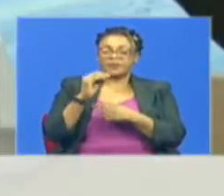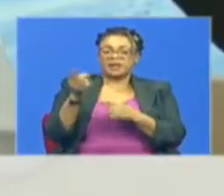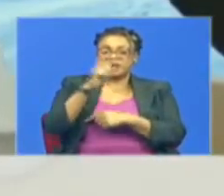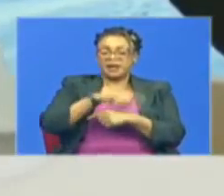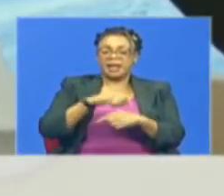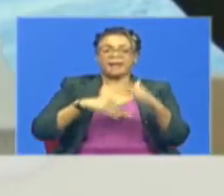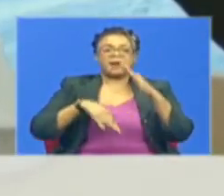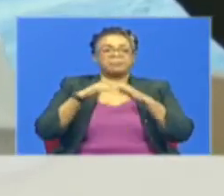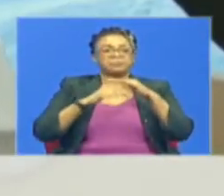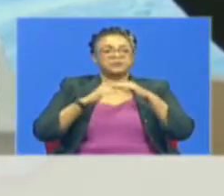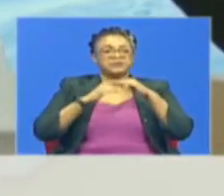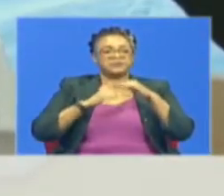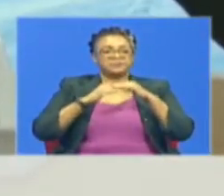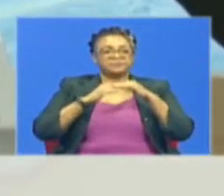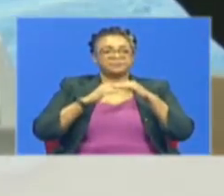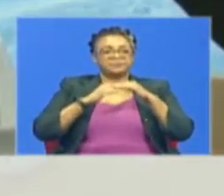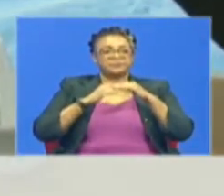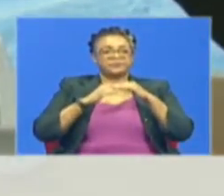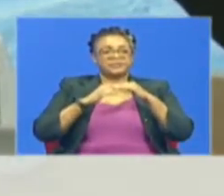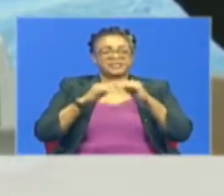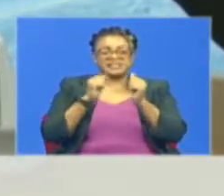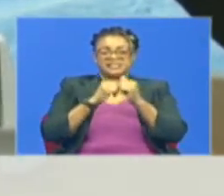lapses. However,